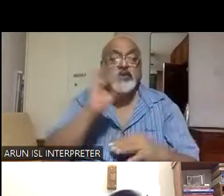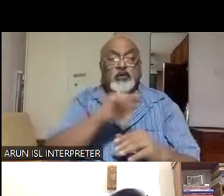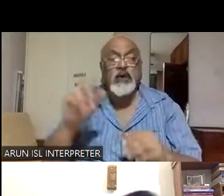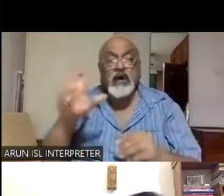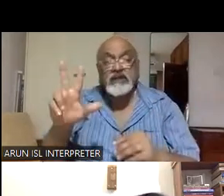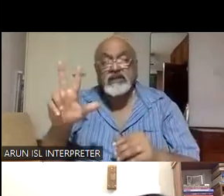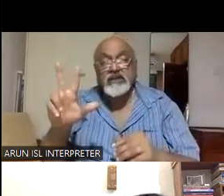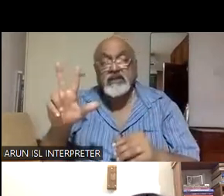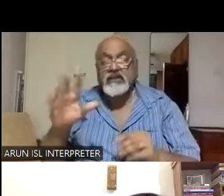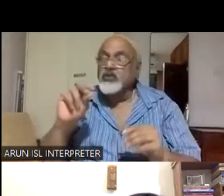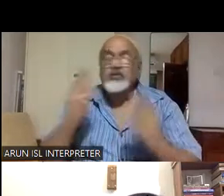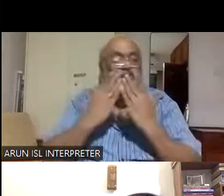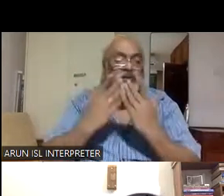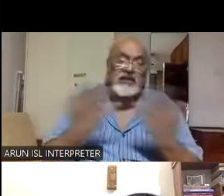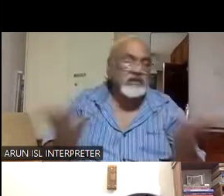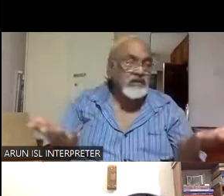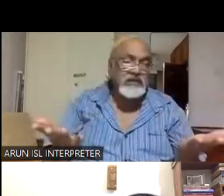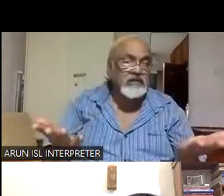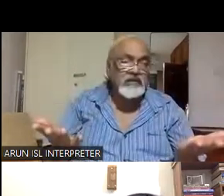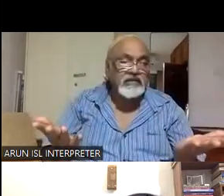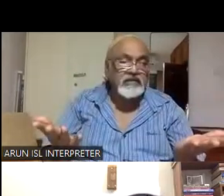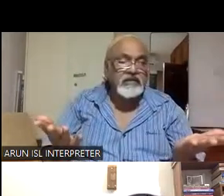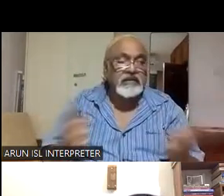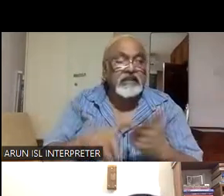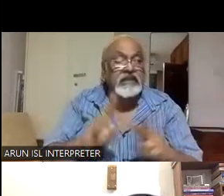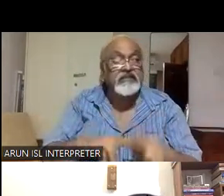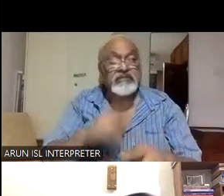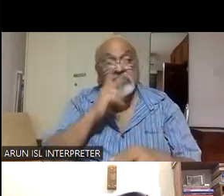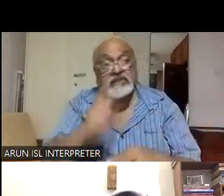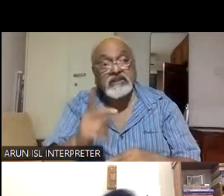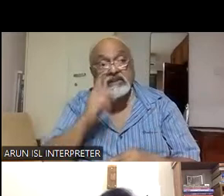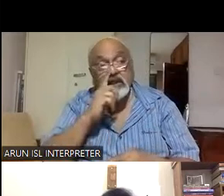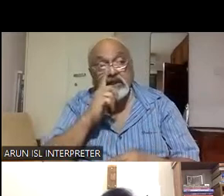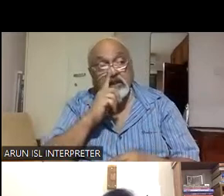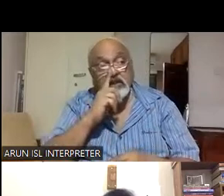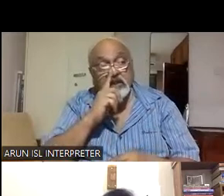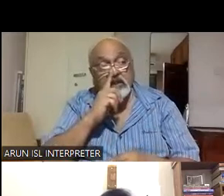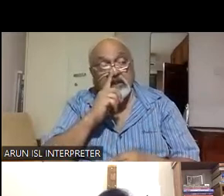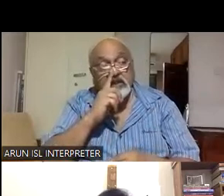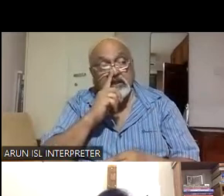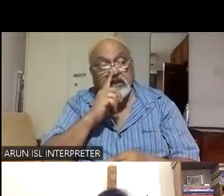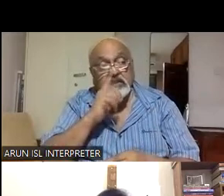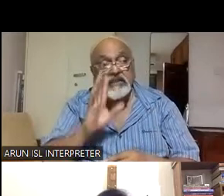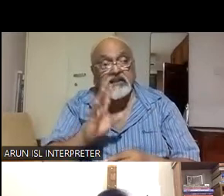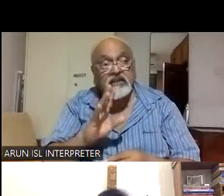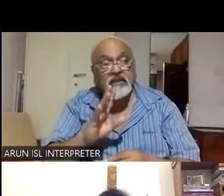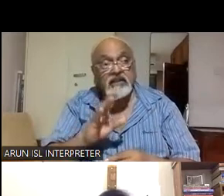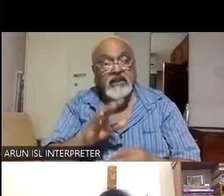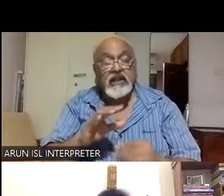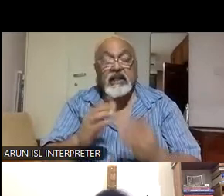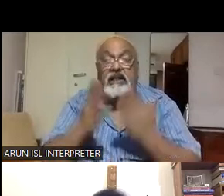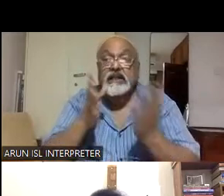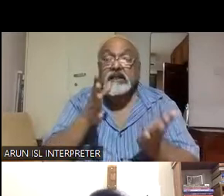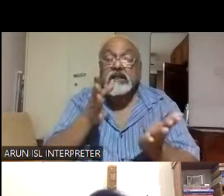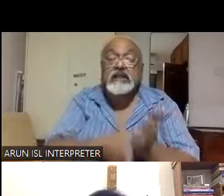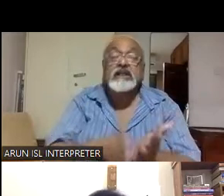you look at girls and girl child and women, then the literacy rate goes